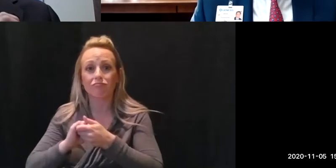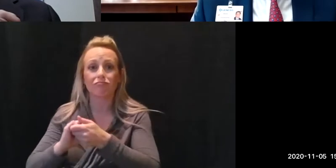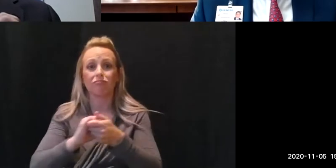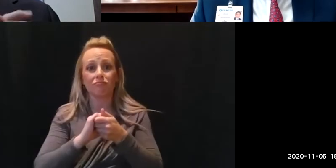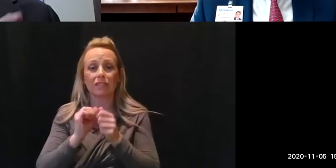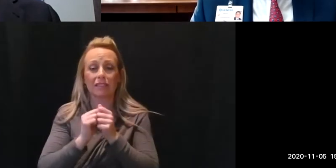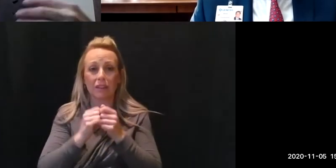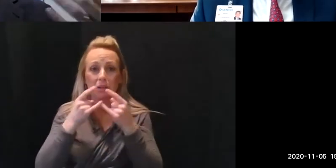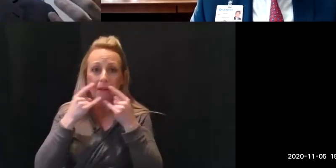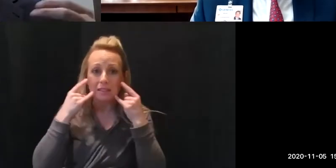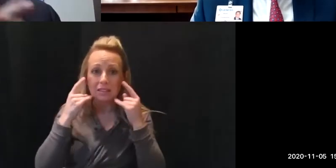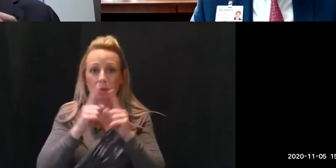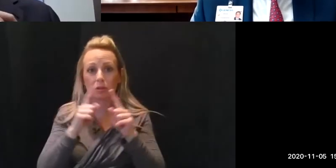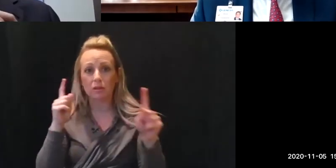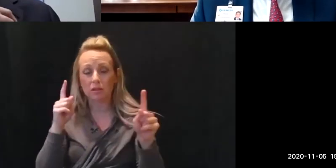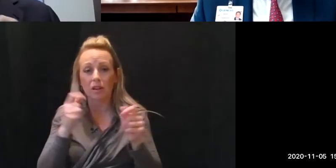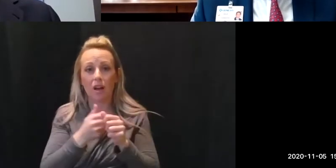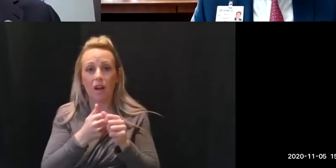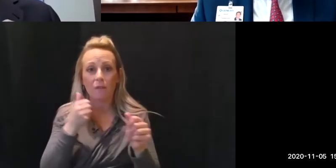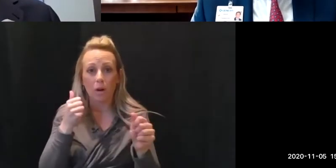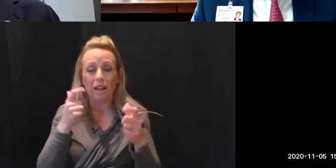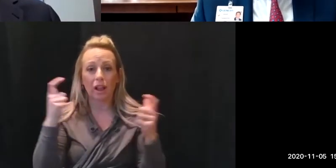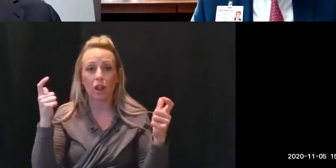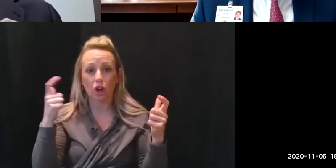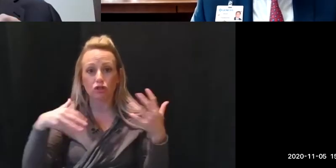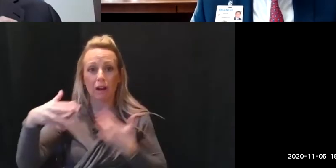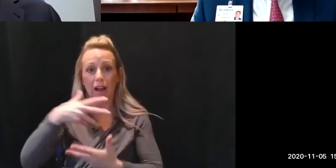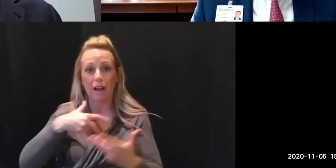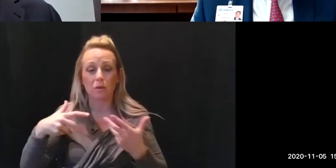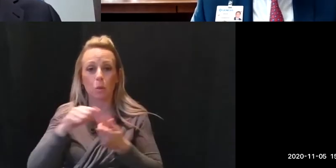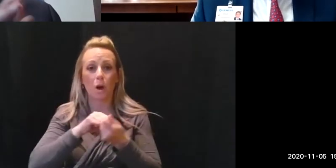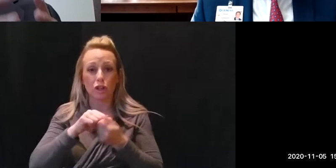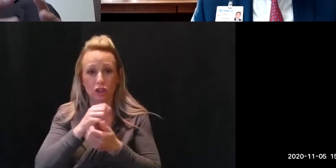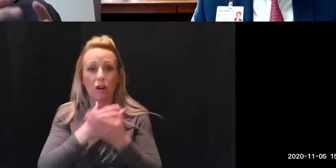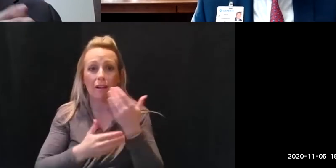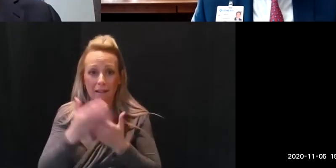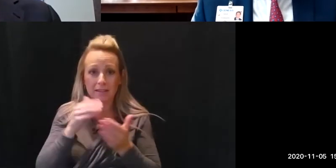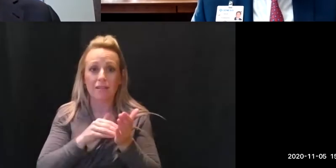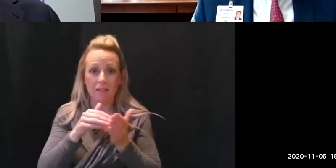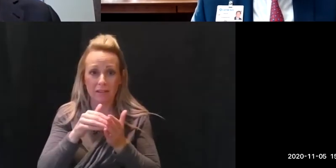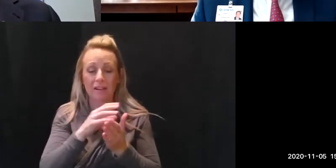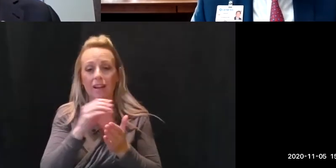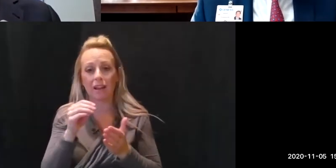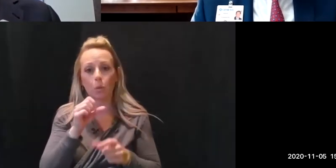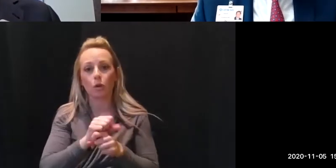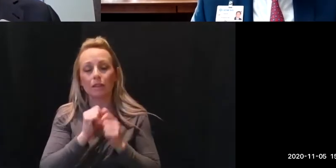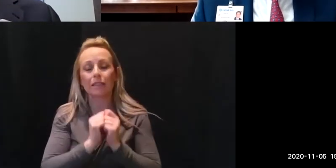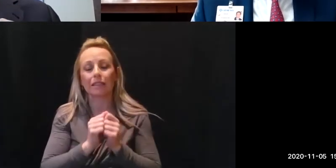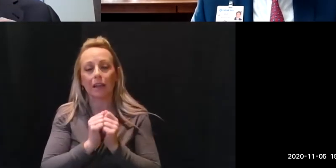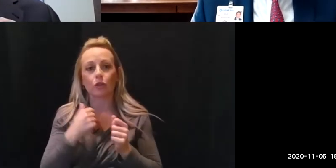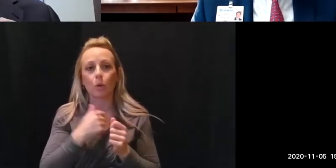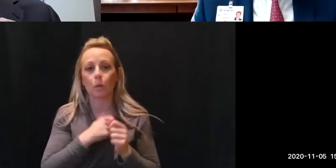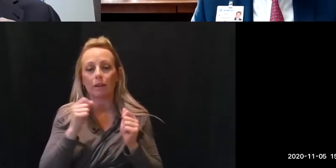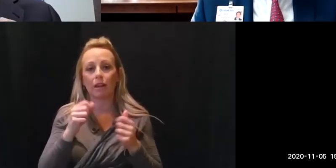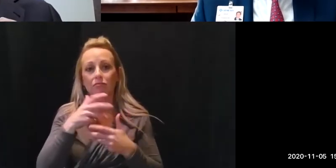social distancing, avoiding large crowds, washing our hands, and working together to keep this under control so that we can coexist with